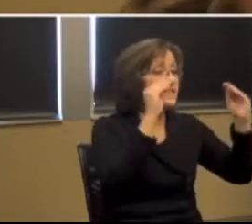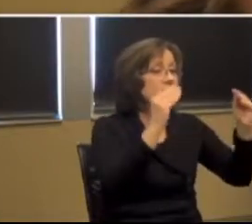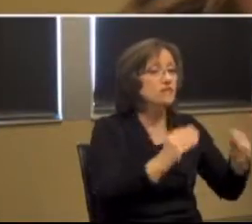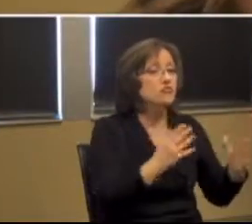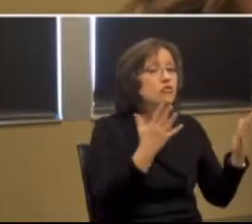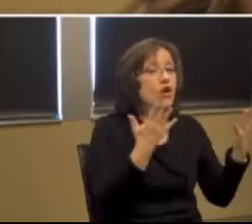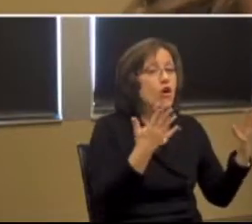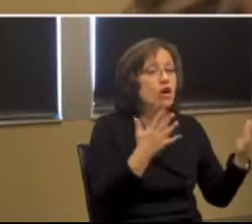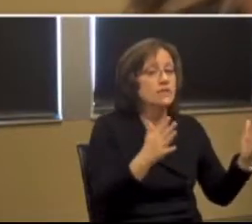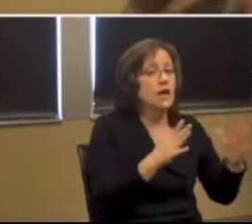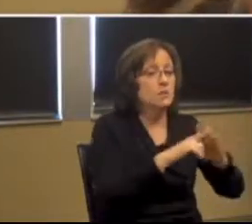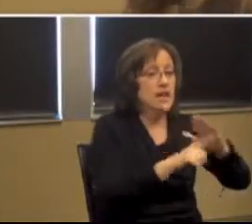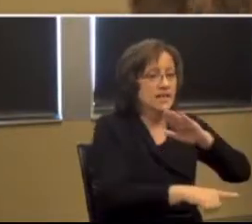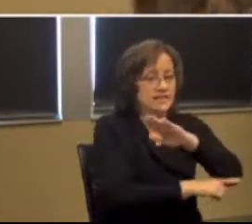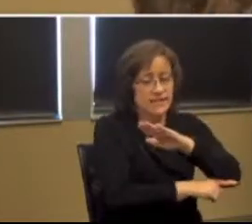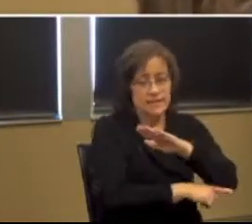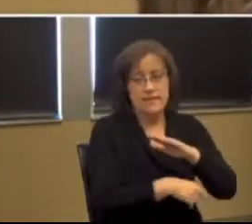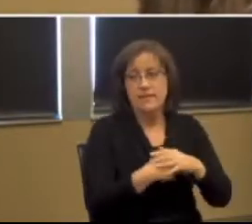do.